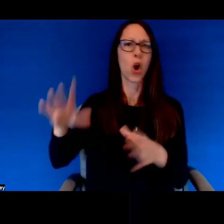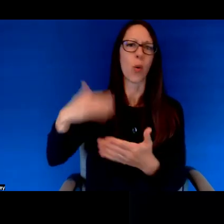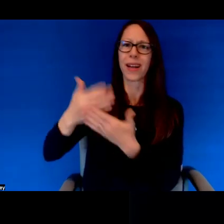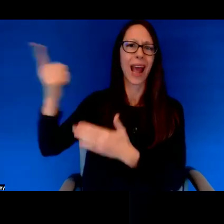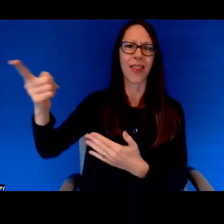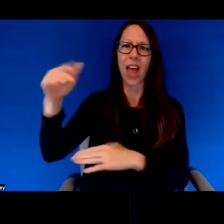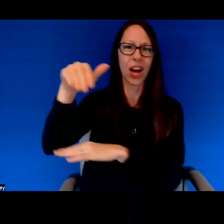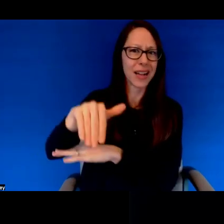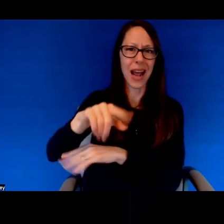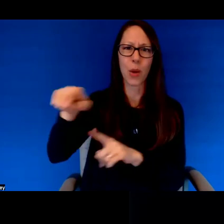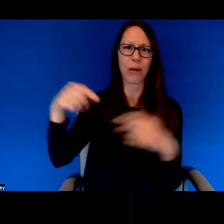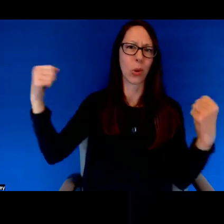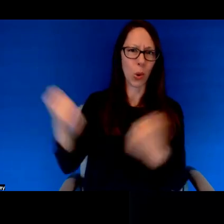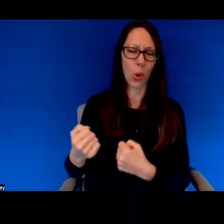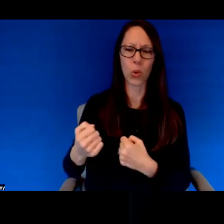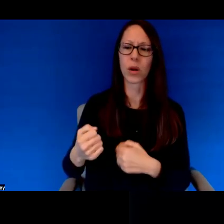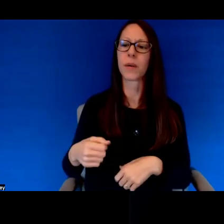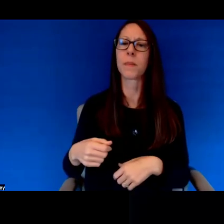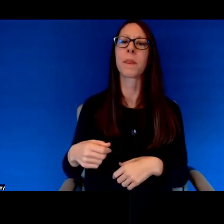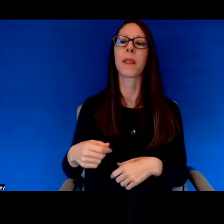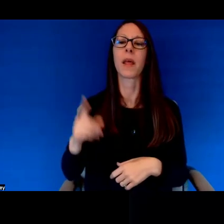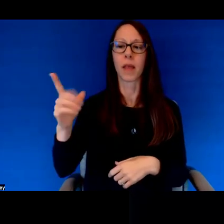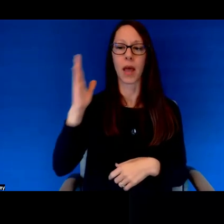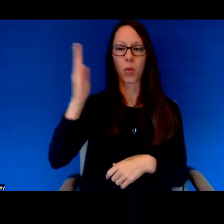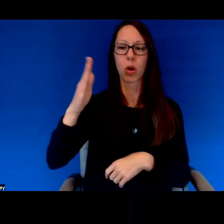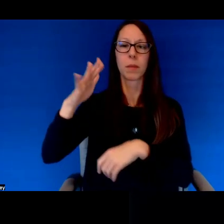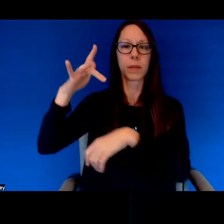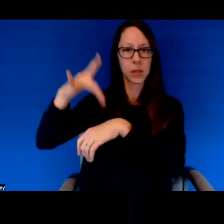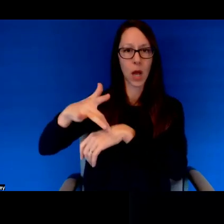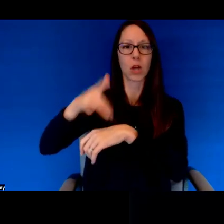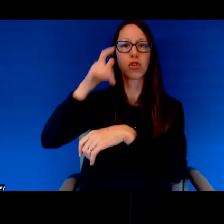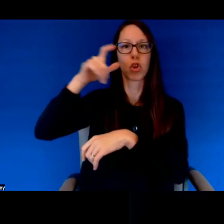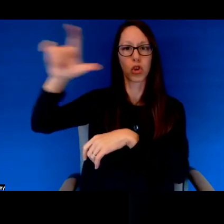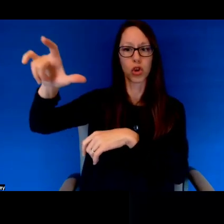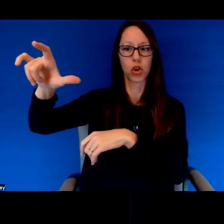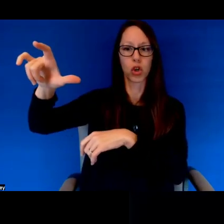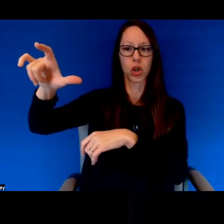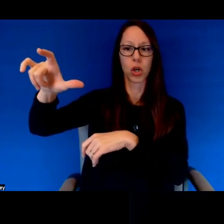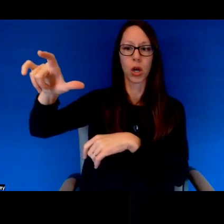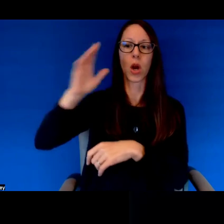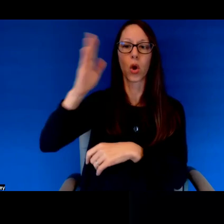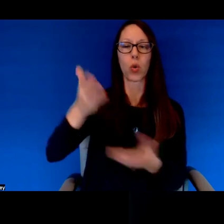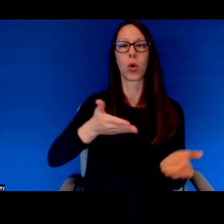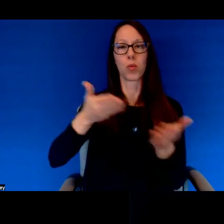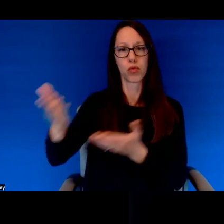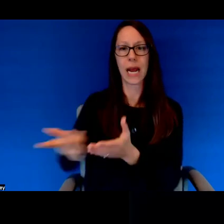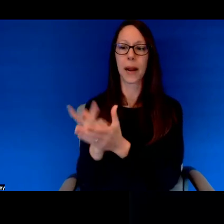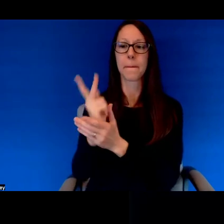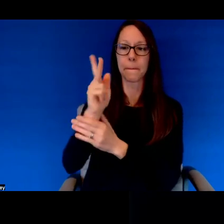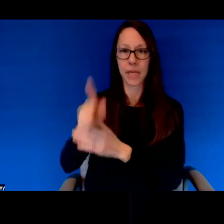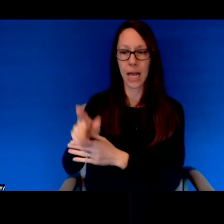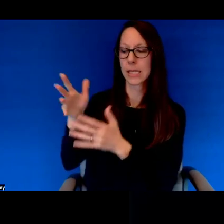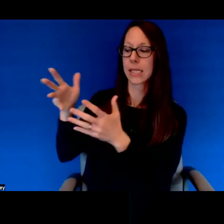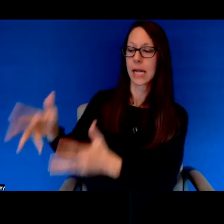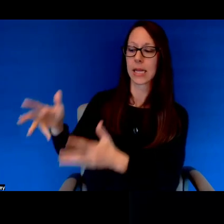in the cold. But they are going to be on the lunar surface, and we are going to have plants on the lunar surface that they're going to take out and leave